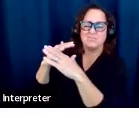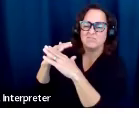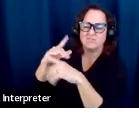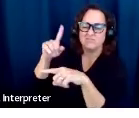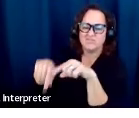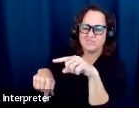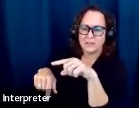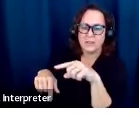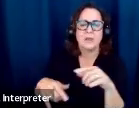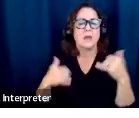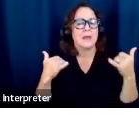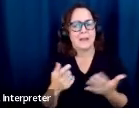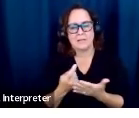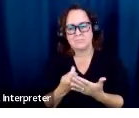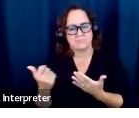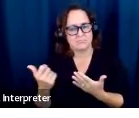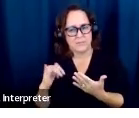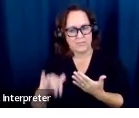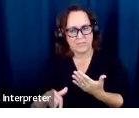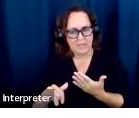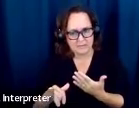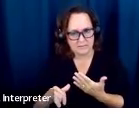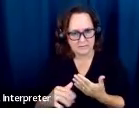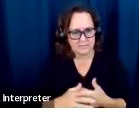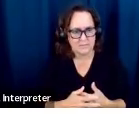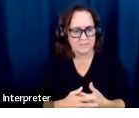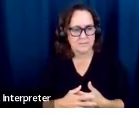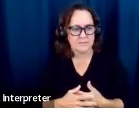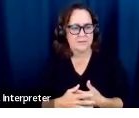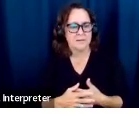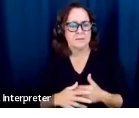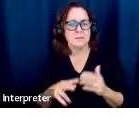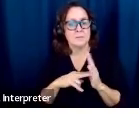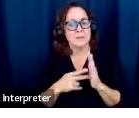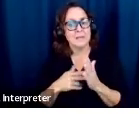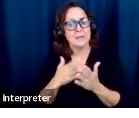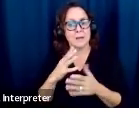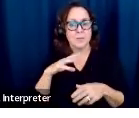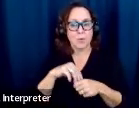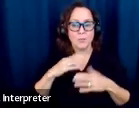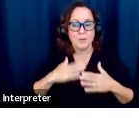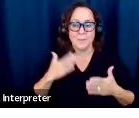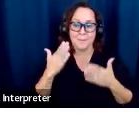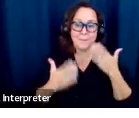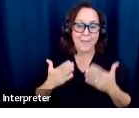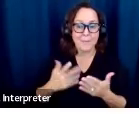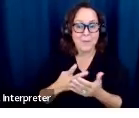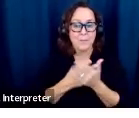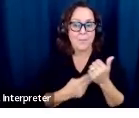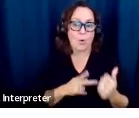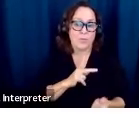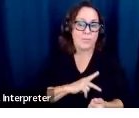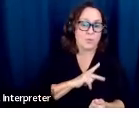services. This restriction was removed to take into account that a participant may need to receive both personal care